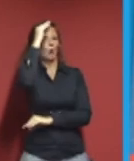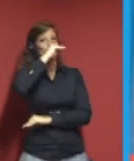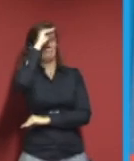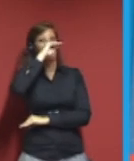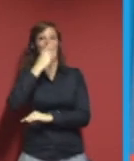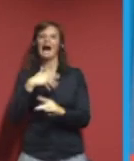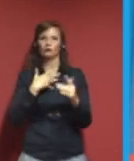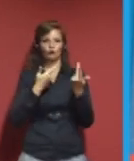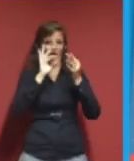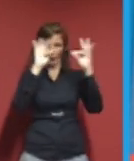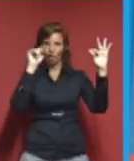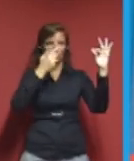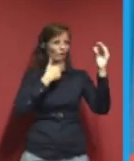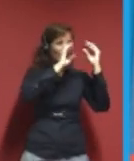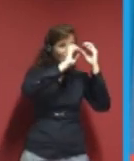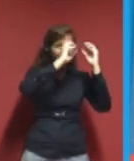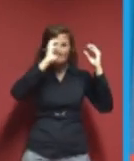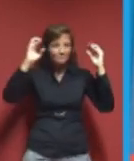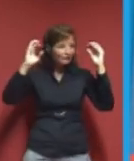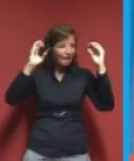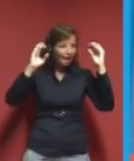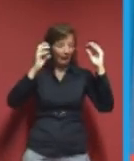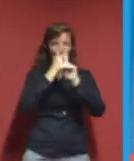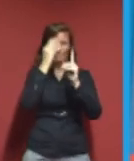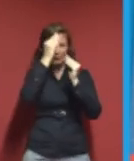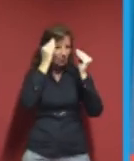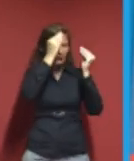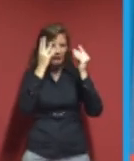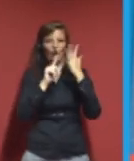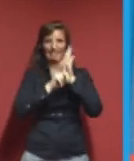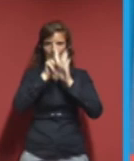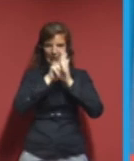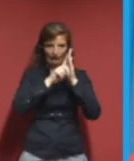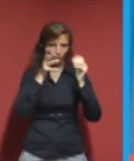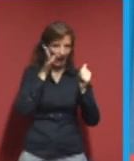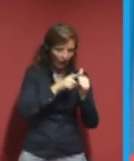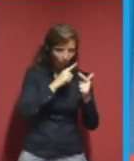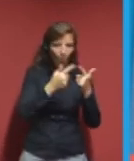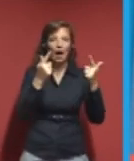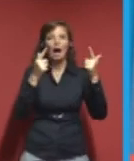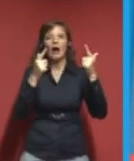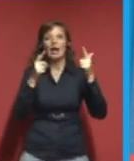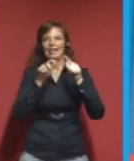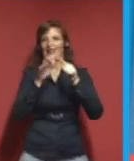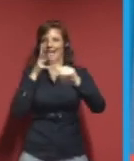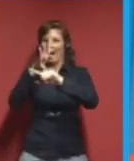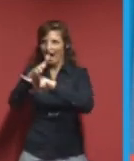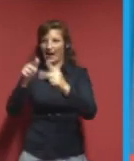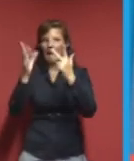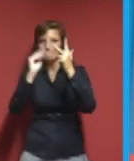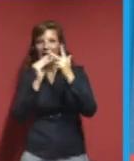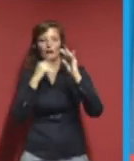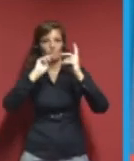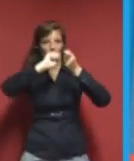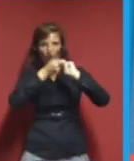you have to lock down, but one of them is the water temperature is really important. And so hackers and makers have designed, have modified their espresso makers so